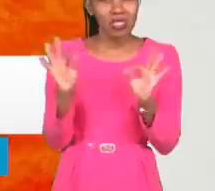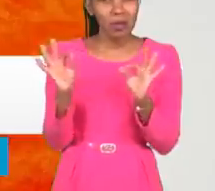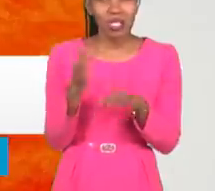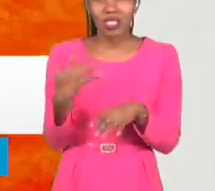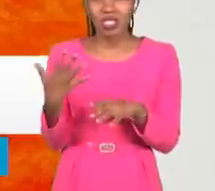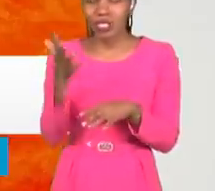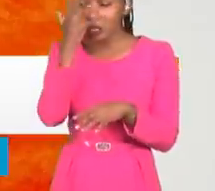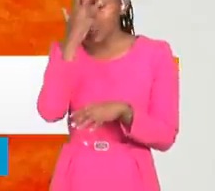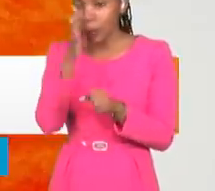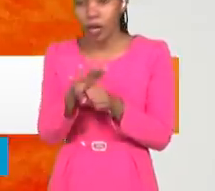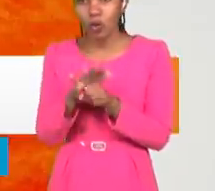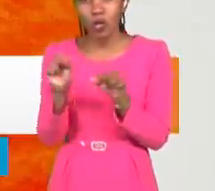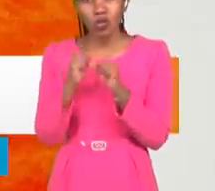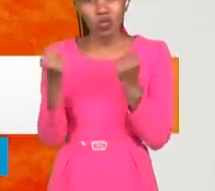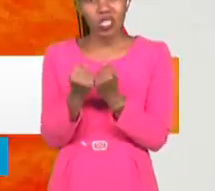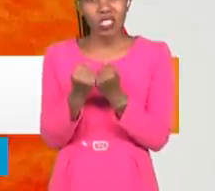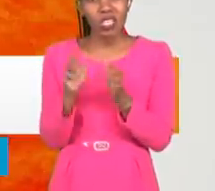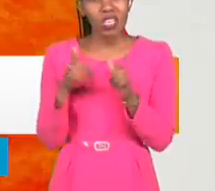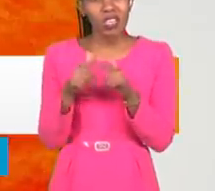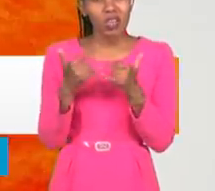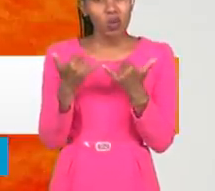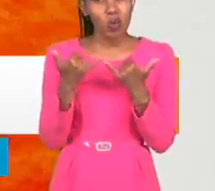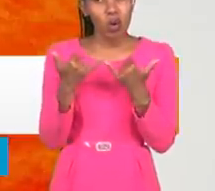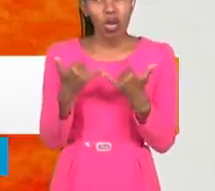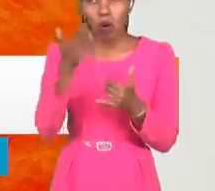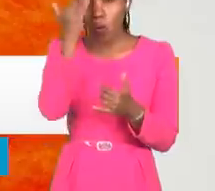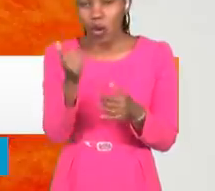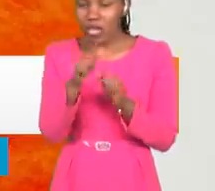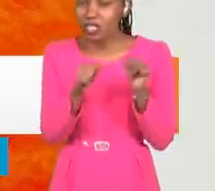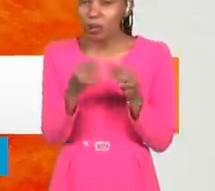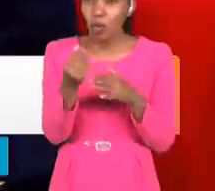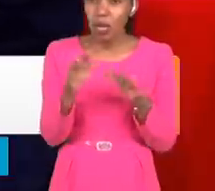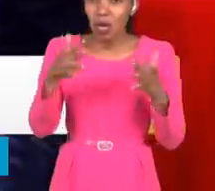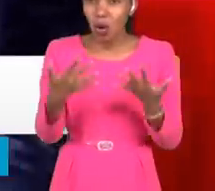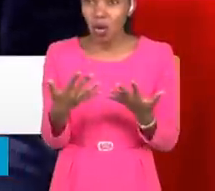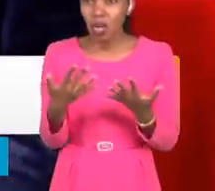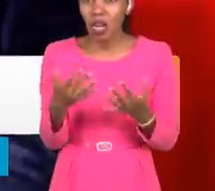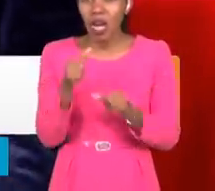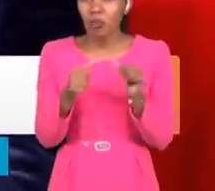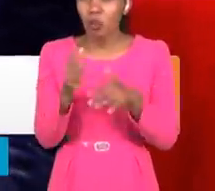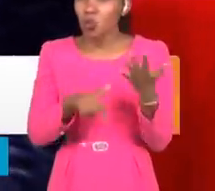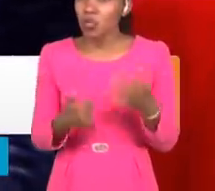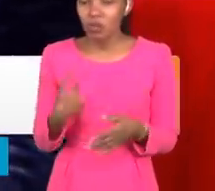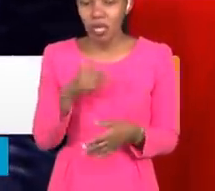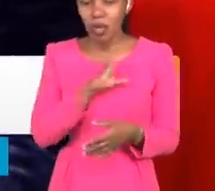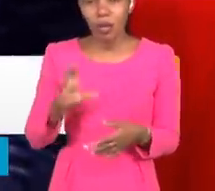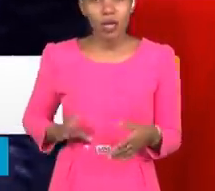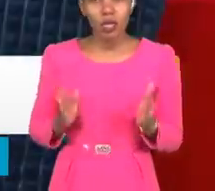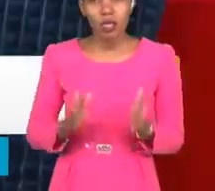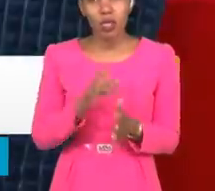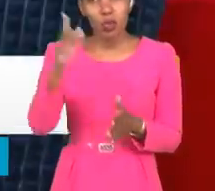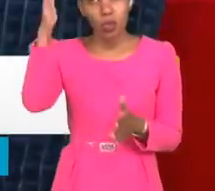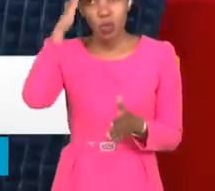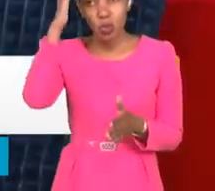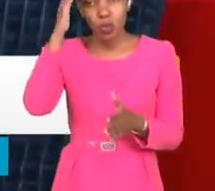Ni aibu. Societal fitting. Hmm. Why is it taking a toll on us? Is it about money? Is it about... Oh, I'm a Christian. Yeah, okay. So you know where I'll